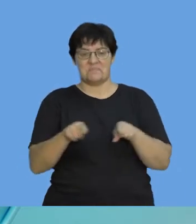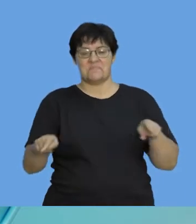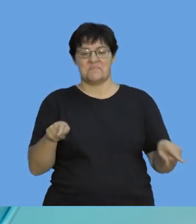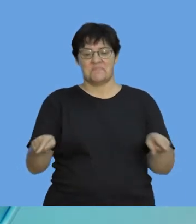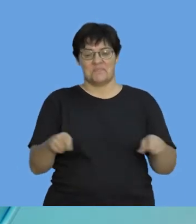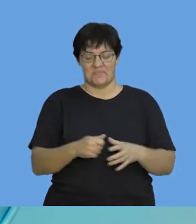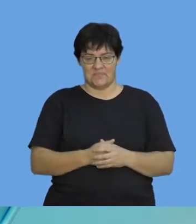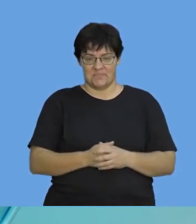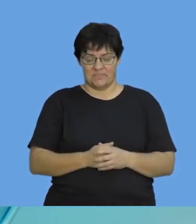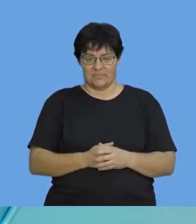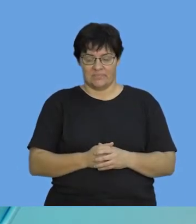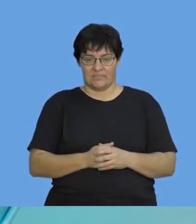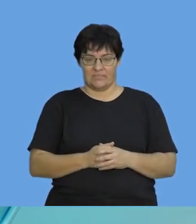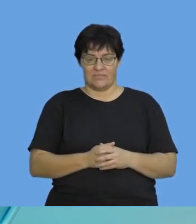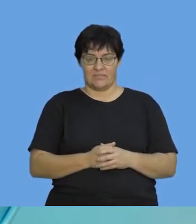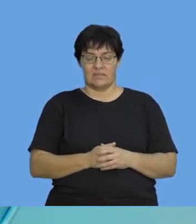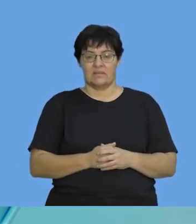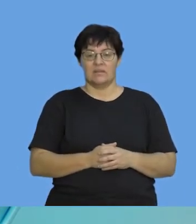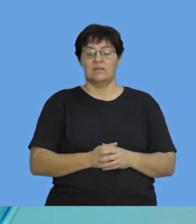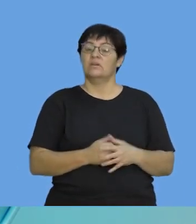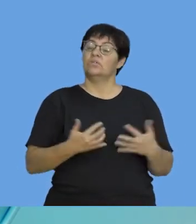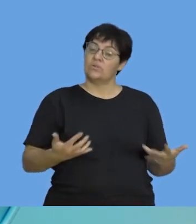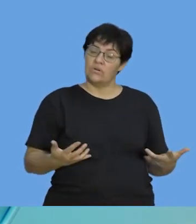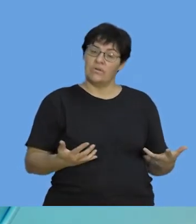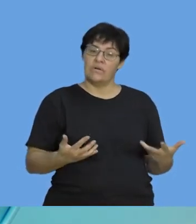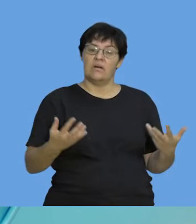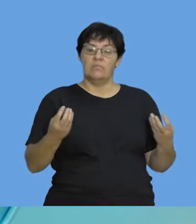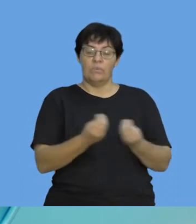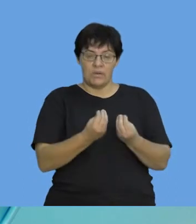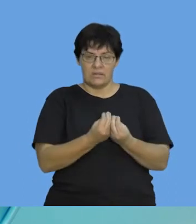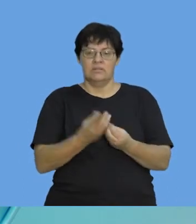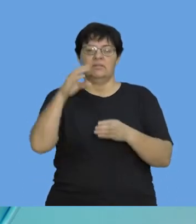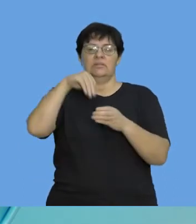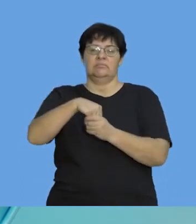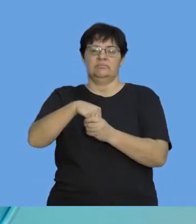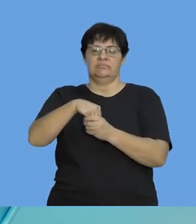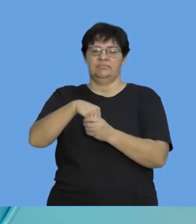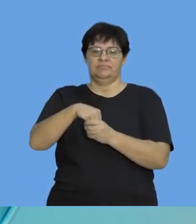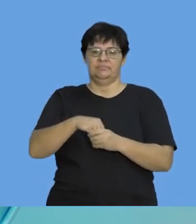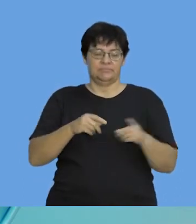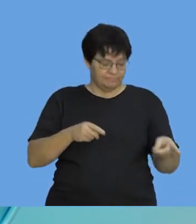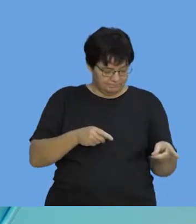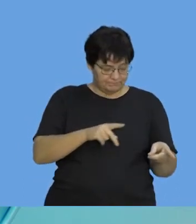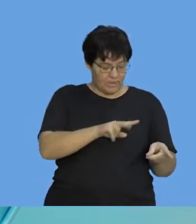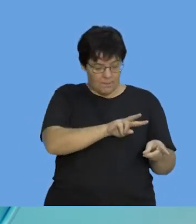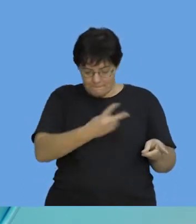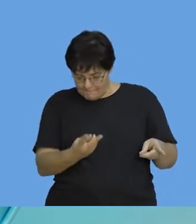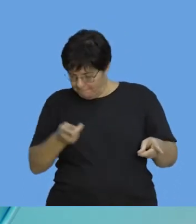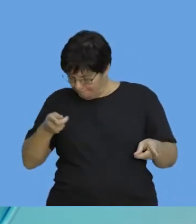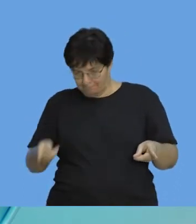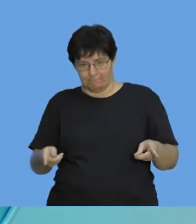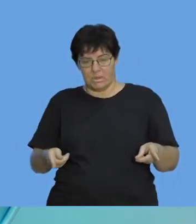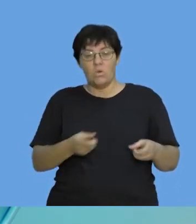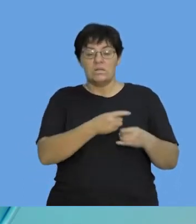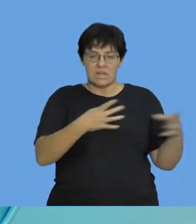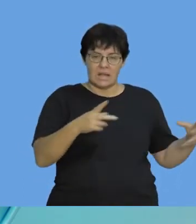important that we emphasize that the products, they actually consist of the substances that are in the reactants. So if we start with X and Y, there's no